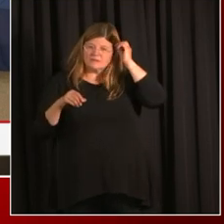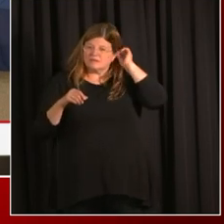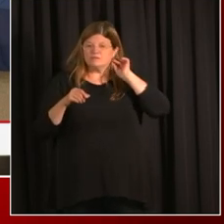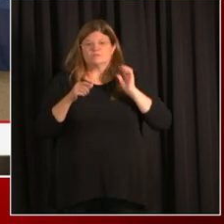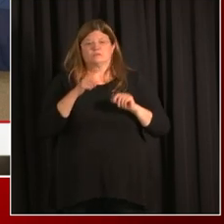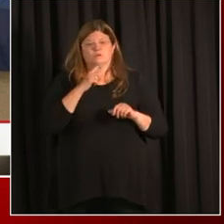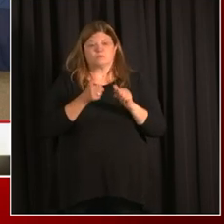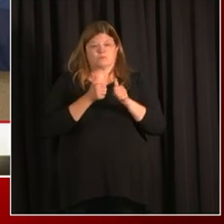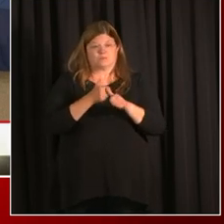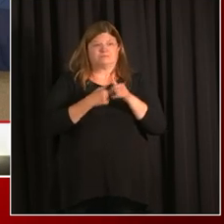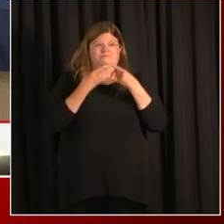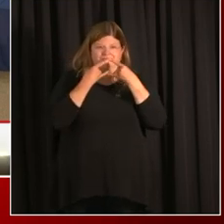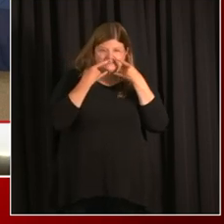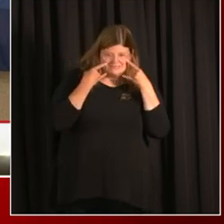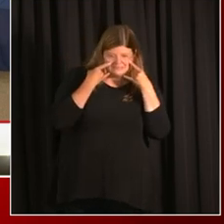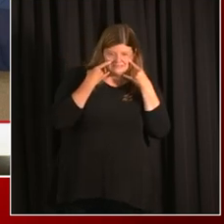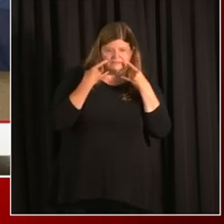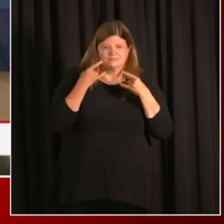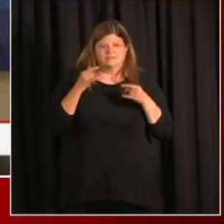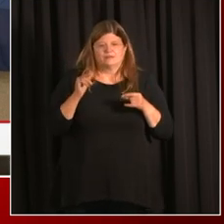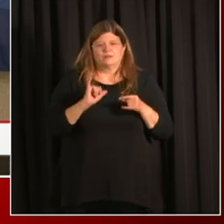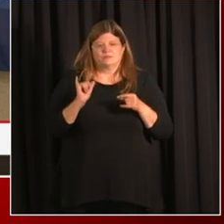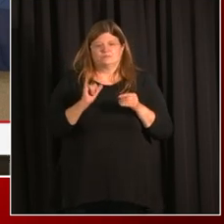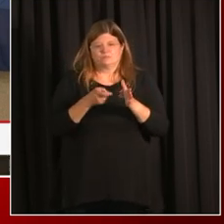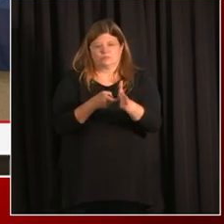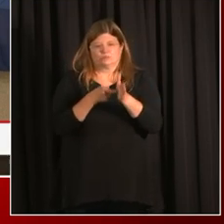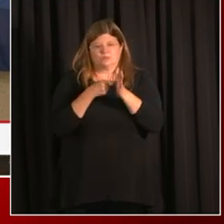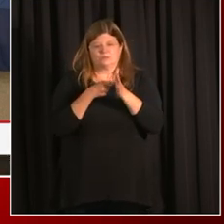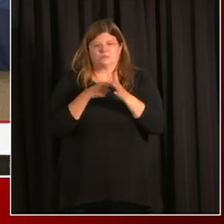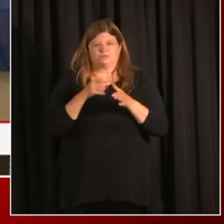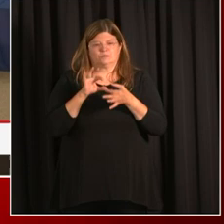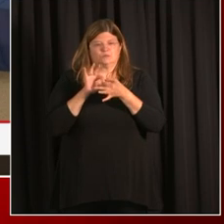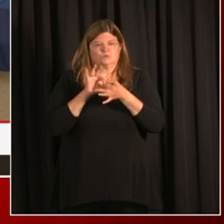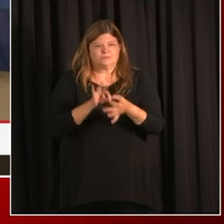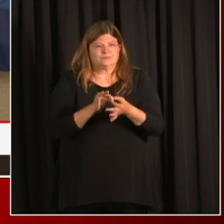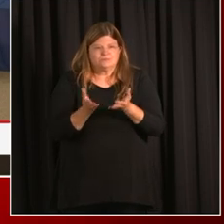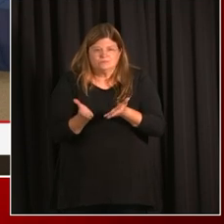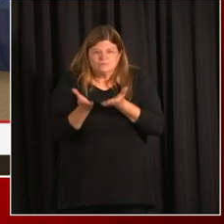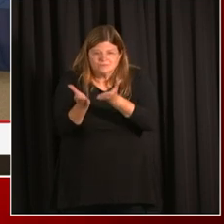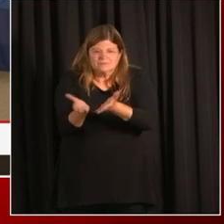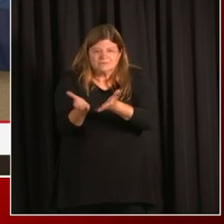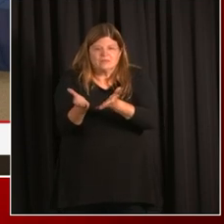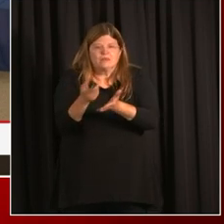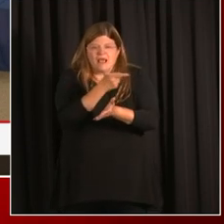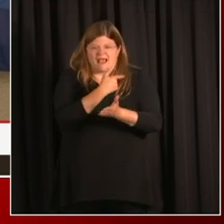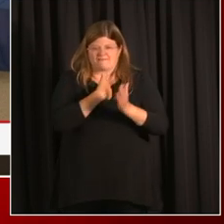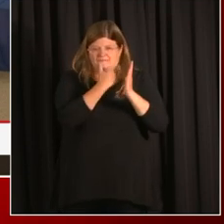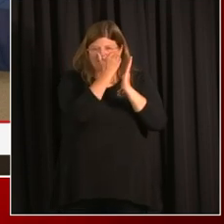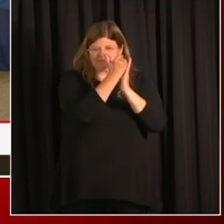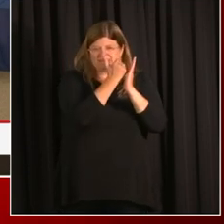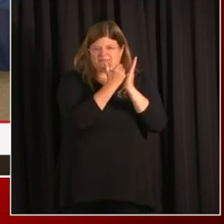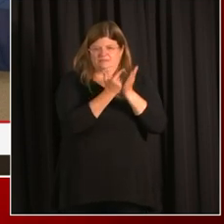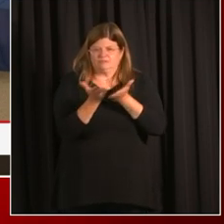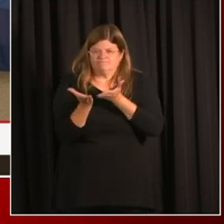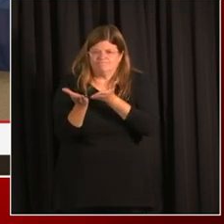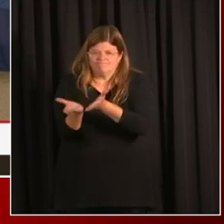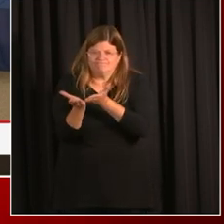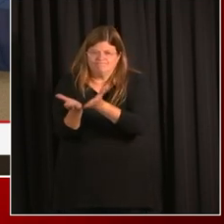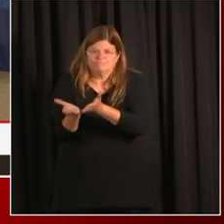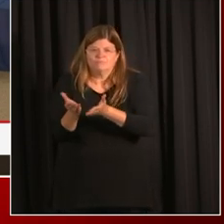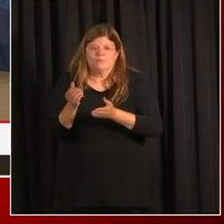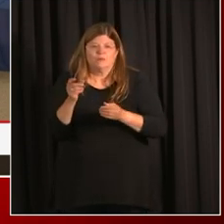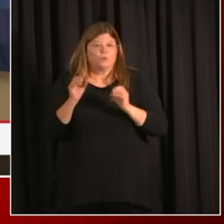office, you should be in your mask. There's also guidance related to recommending not having areas of congregation such as